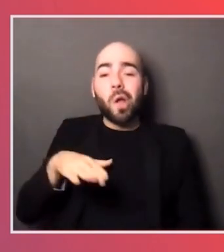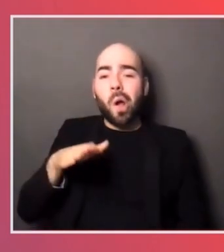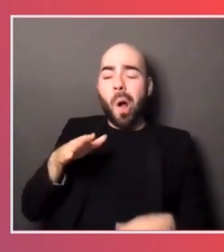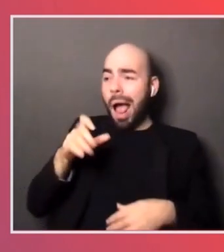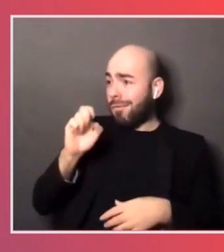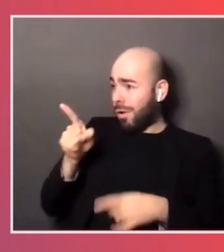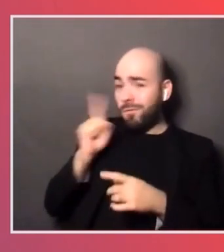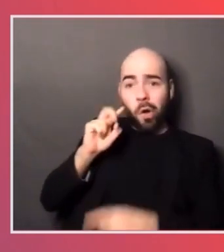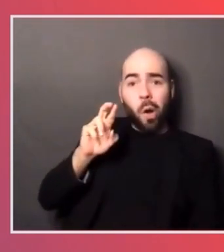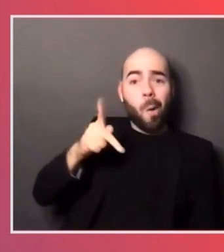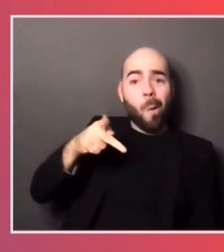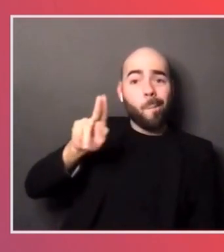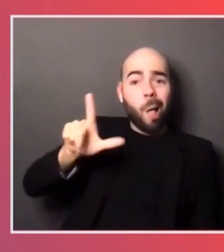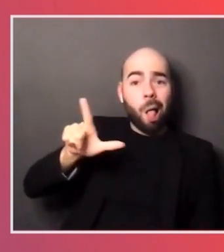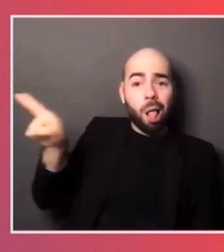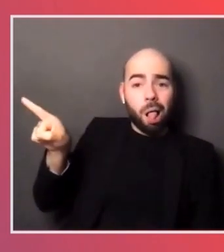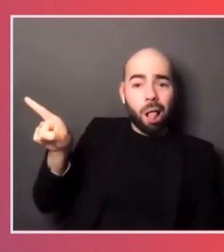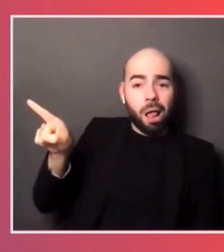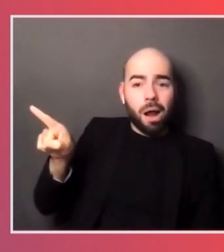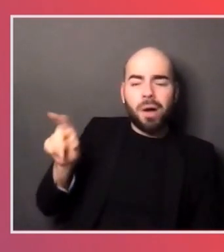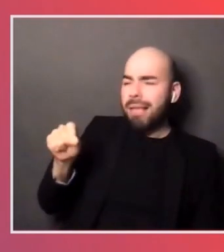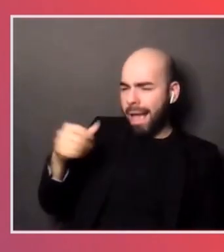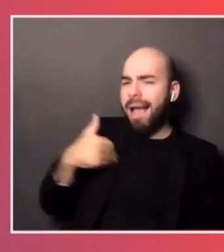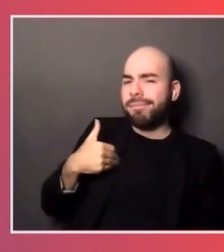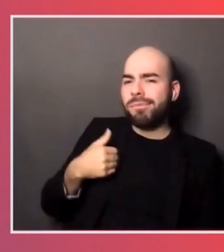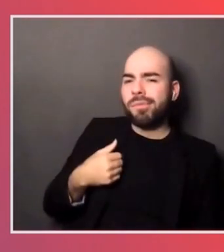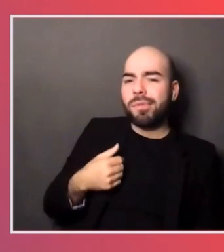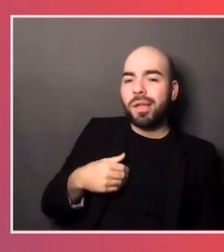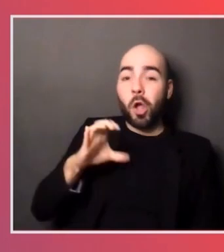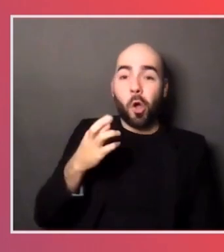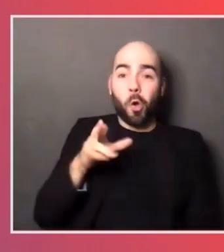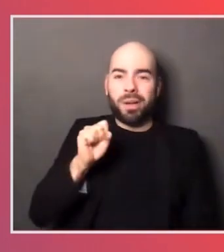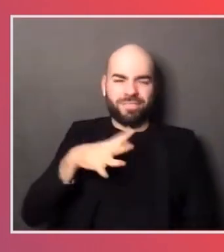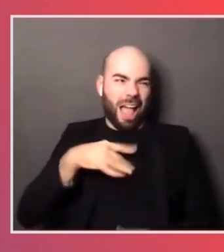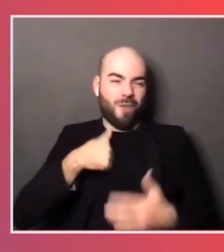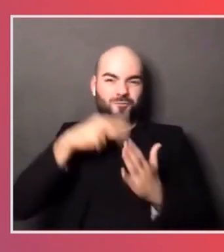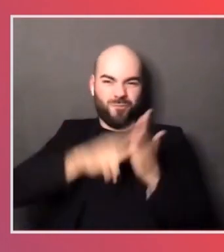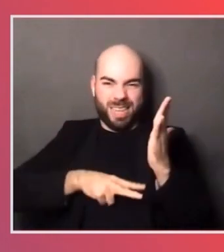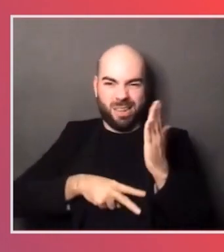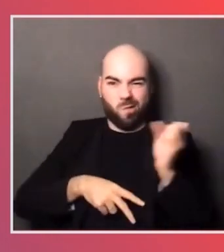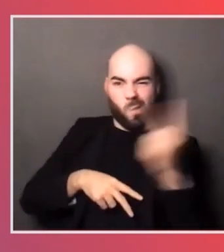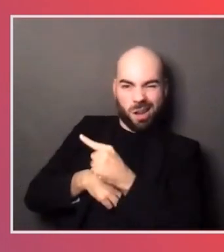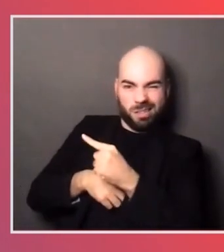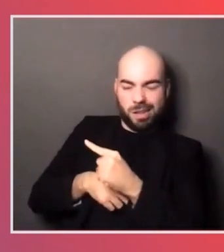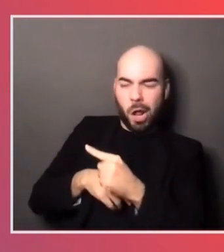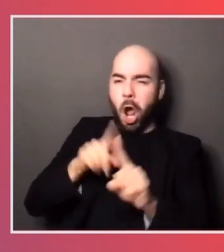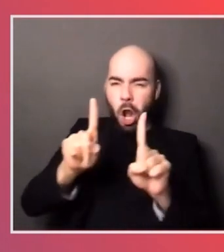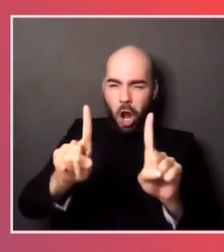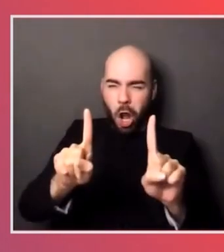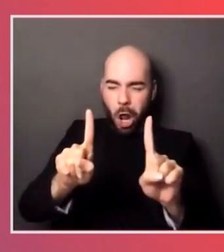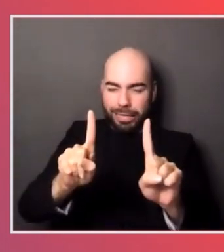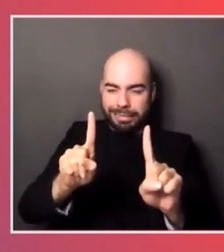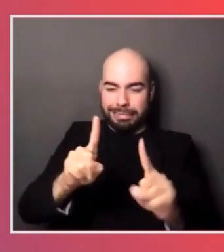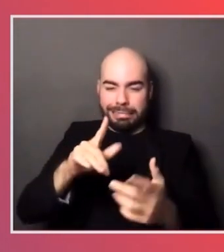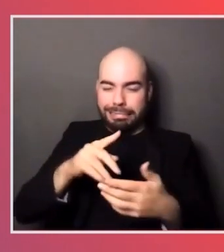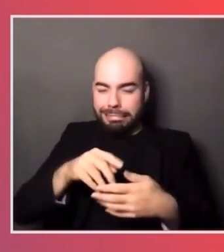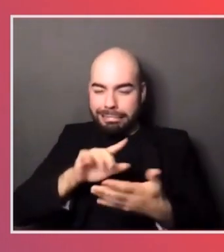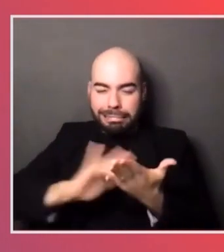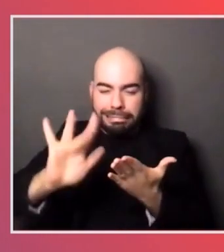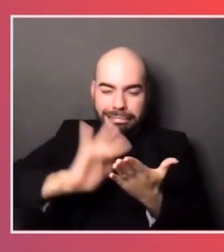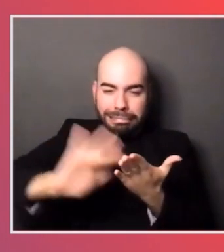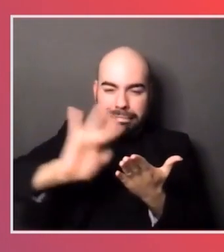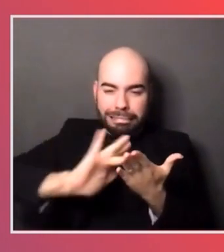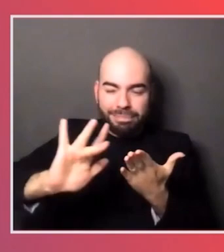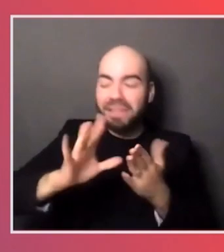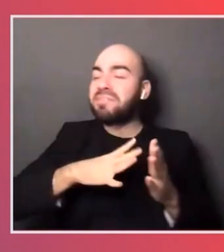from, it's going to be such a good question. Hang on. I remember it. I can't remember who asked it. I wish I could,